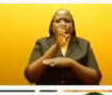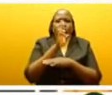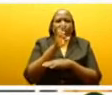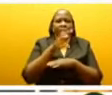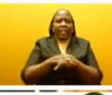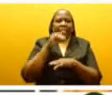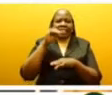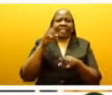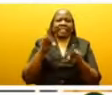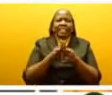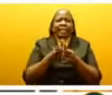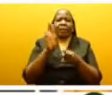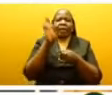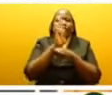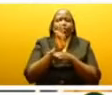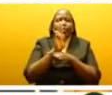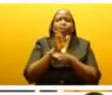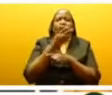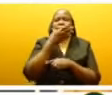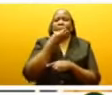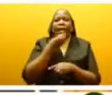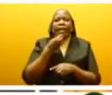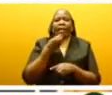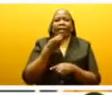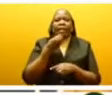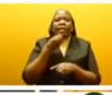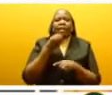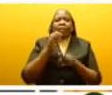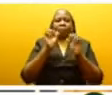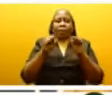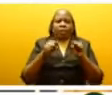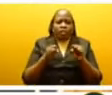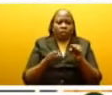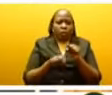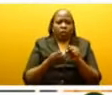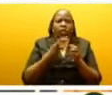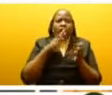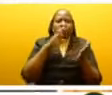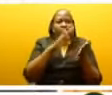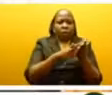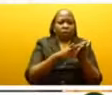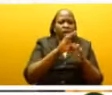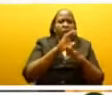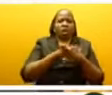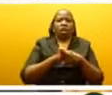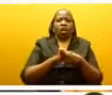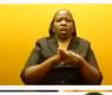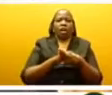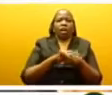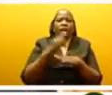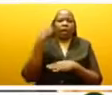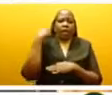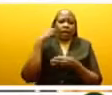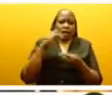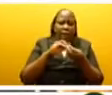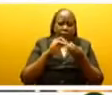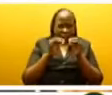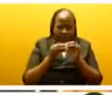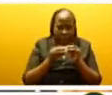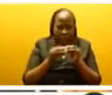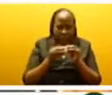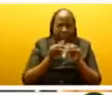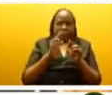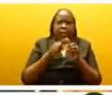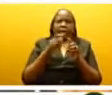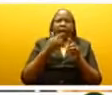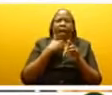in explaining numbers, and he will be responding on the numbers. But I have brought on board Mr.